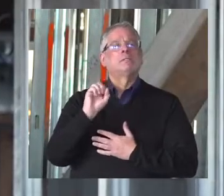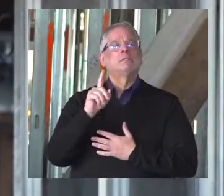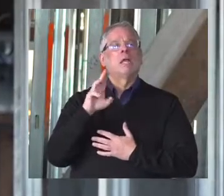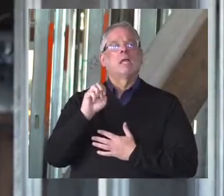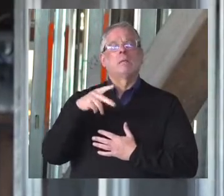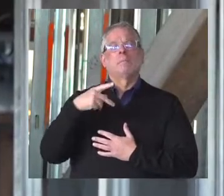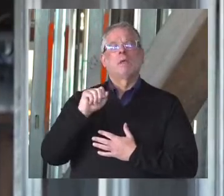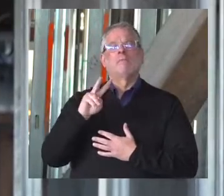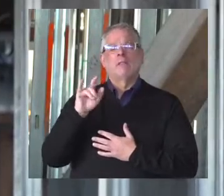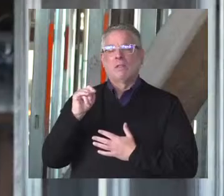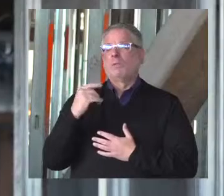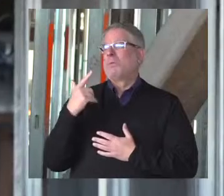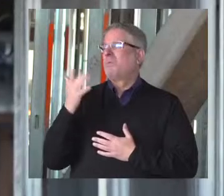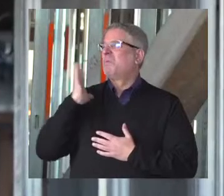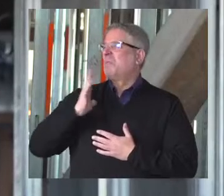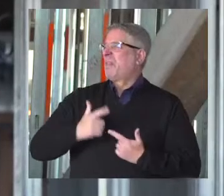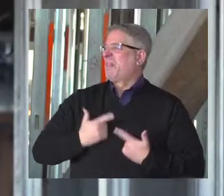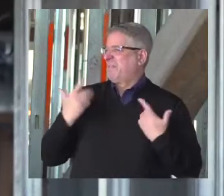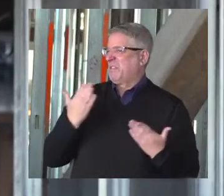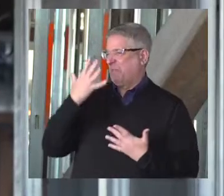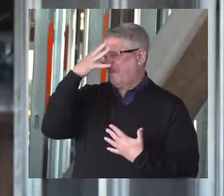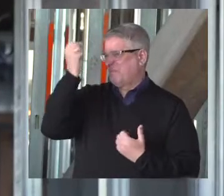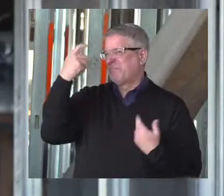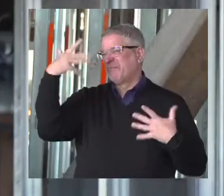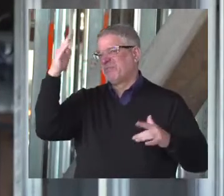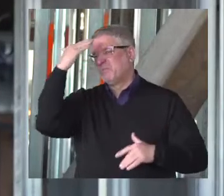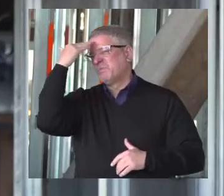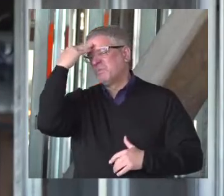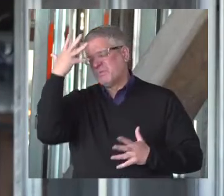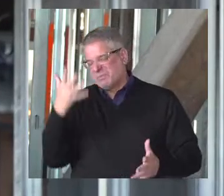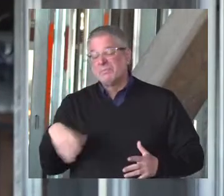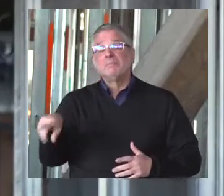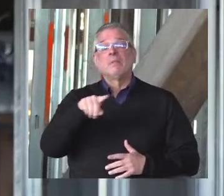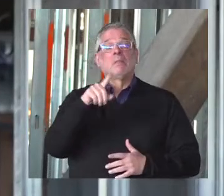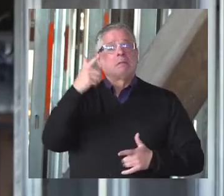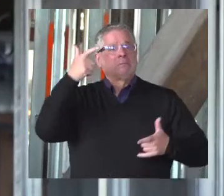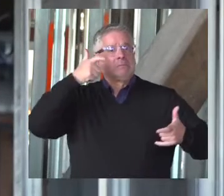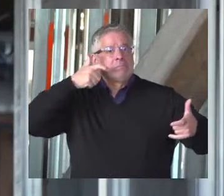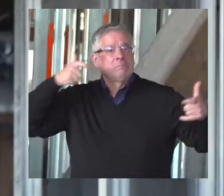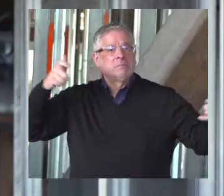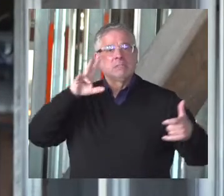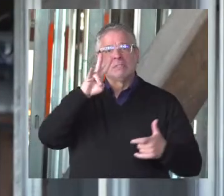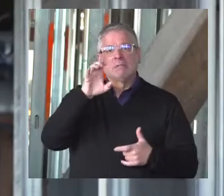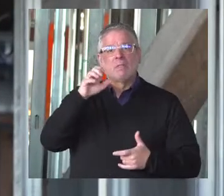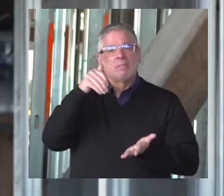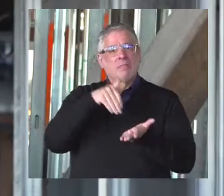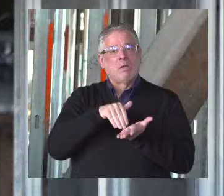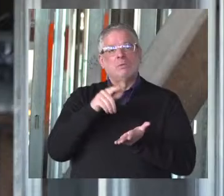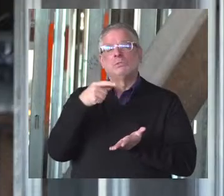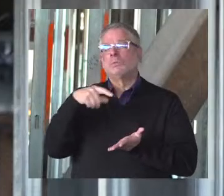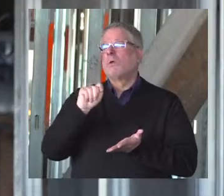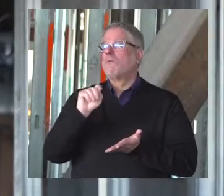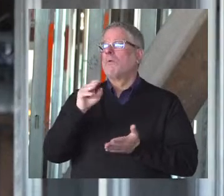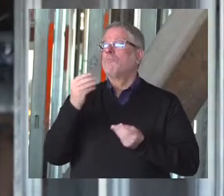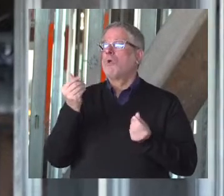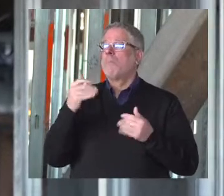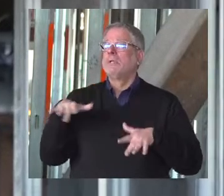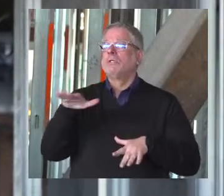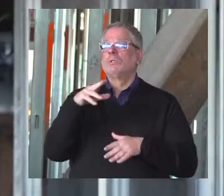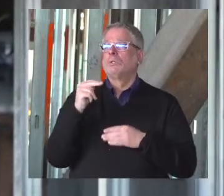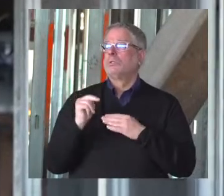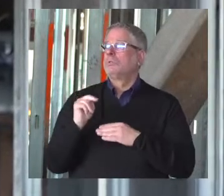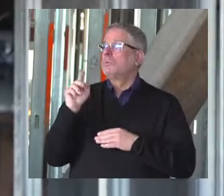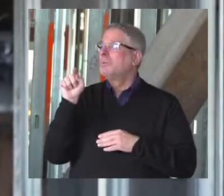remember, those of us that live in LA. The Pavilion is a massive 700,000 square foot property 2 miles from our